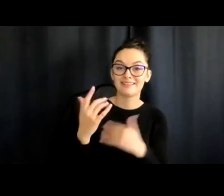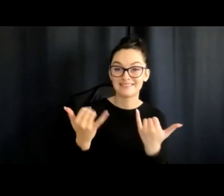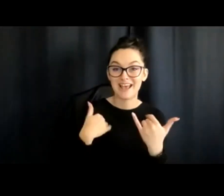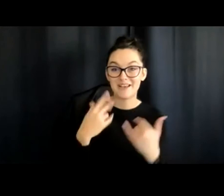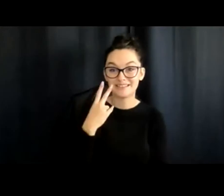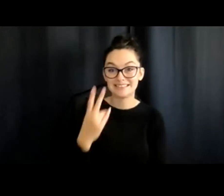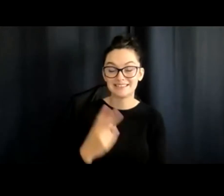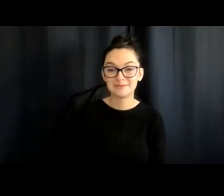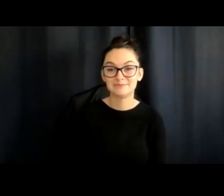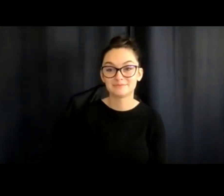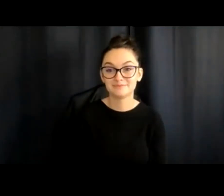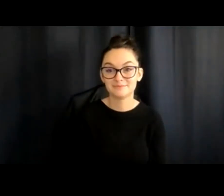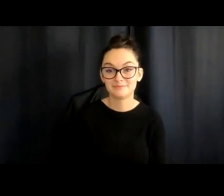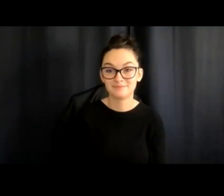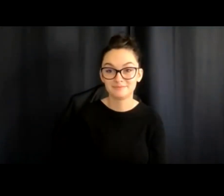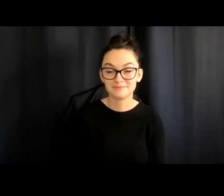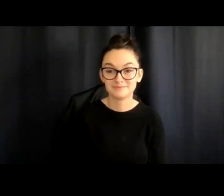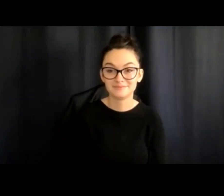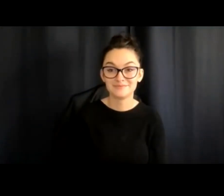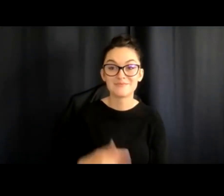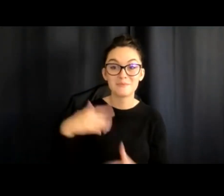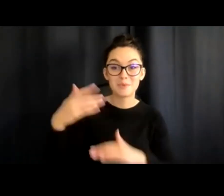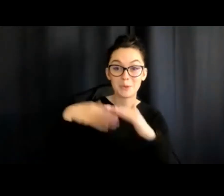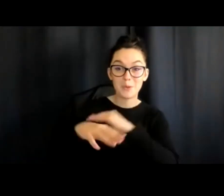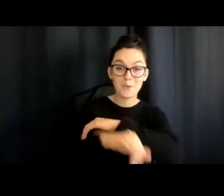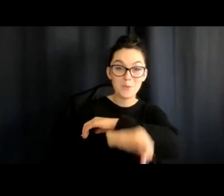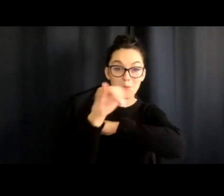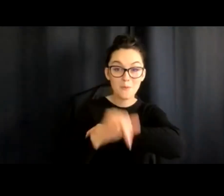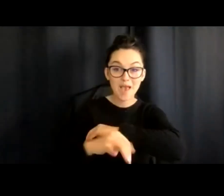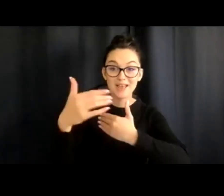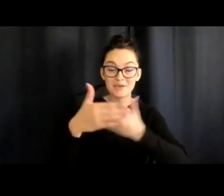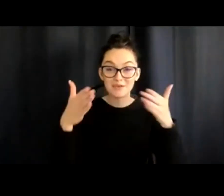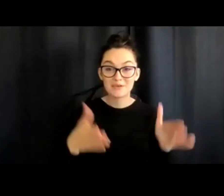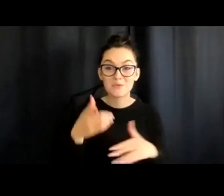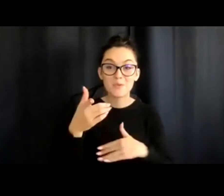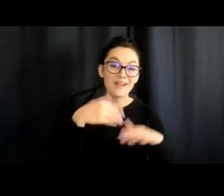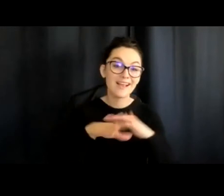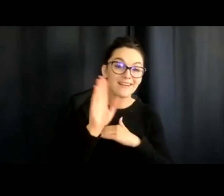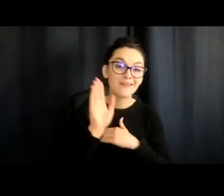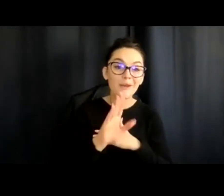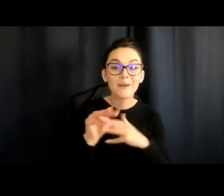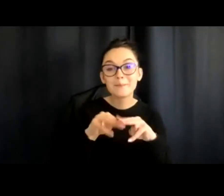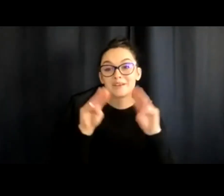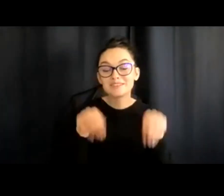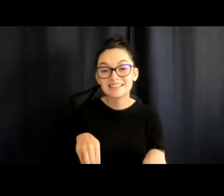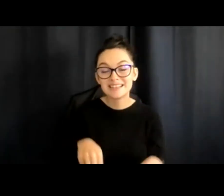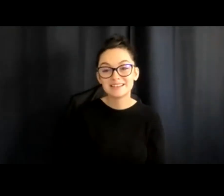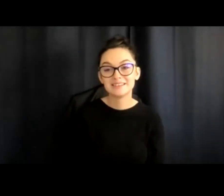room. Okay, we're gonna head on over to the whale room. We're inside Miss Carrie's museum, whale